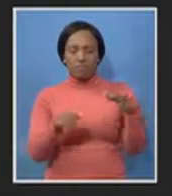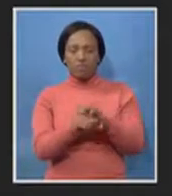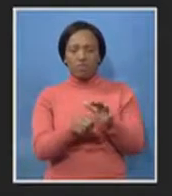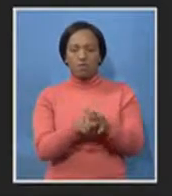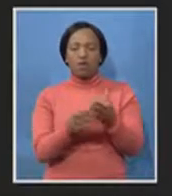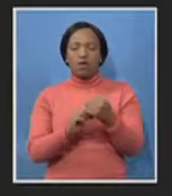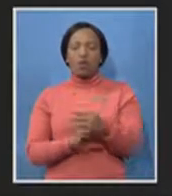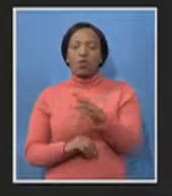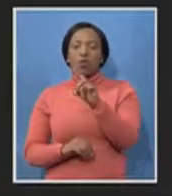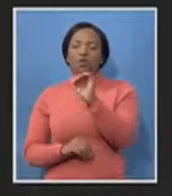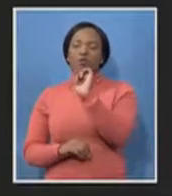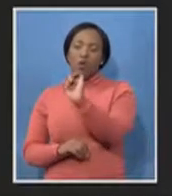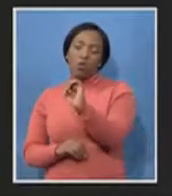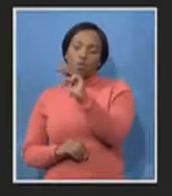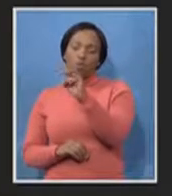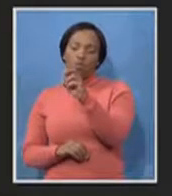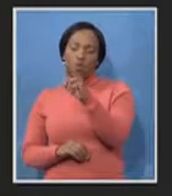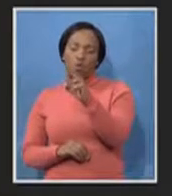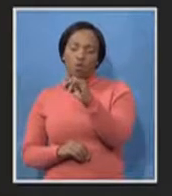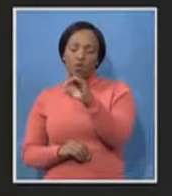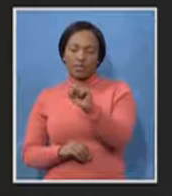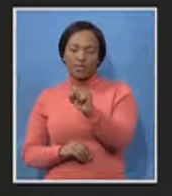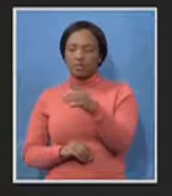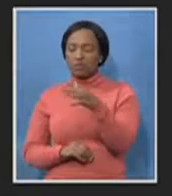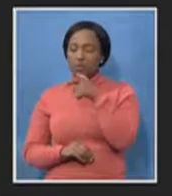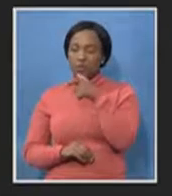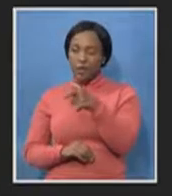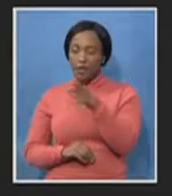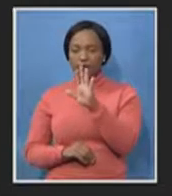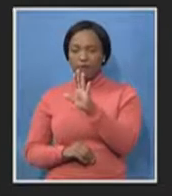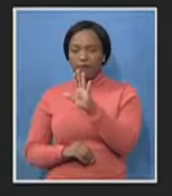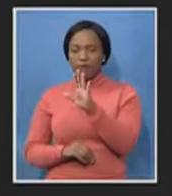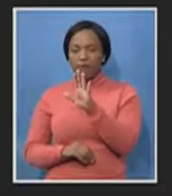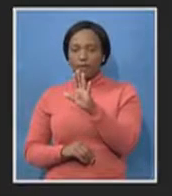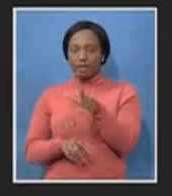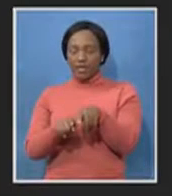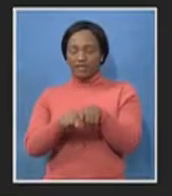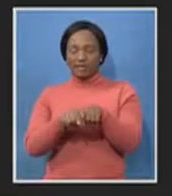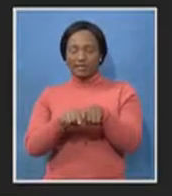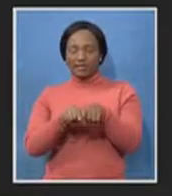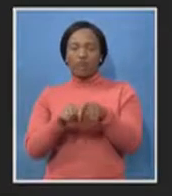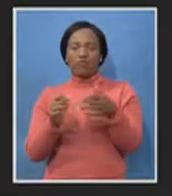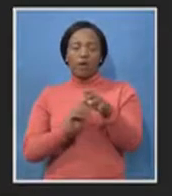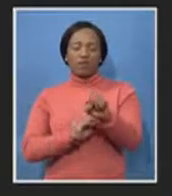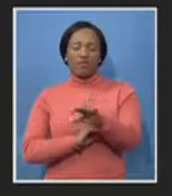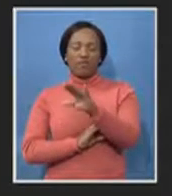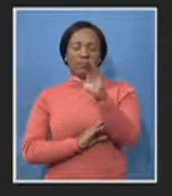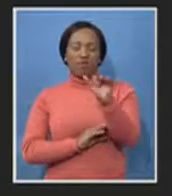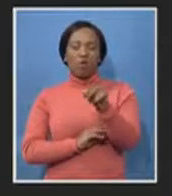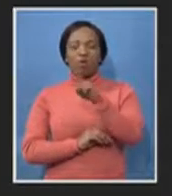you comment on the feasibility of pooled testing for South Africa, given the current state of its